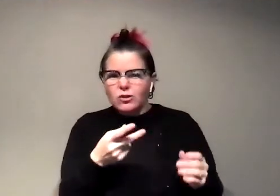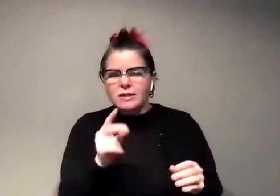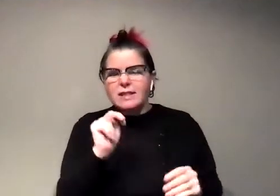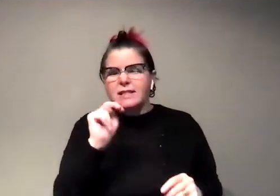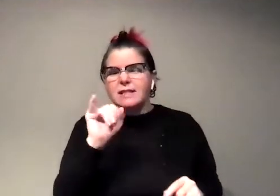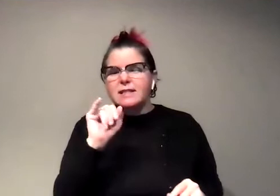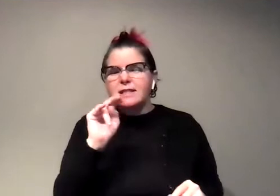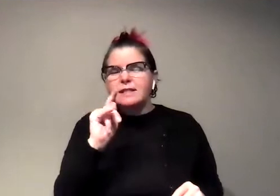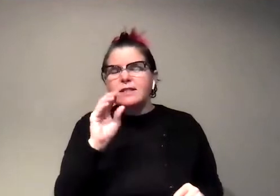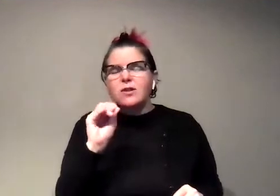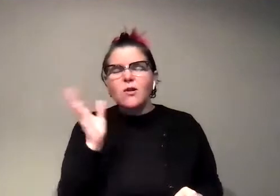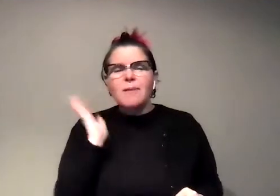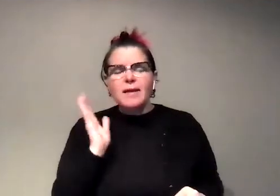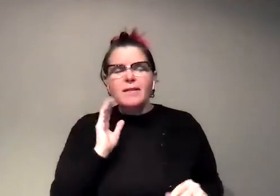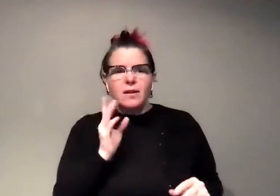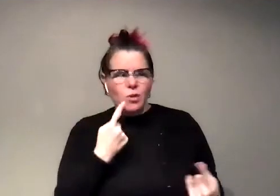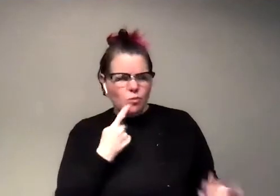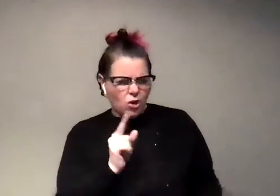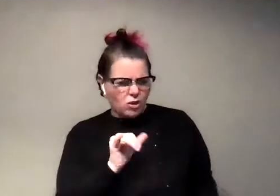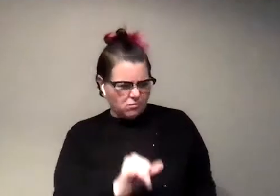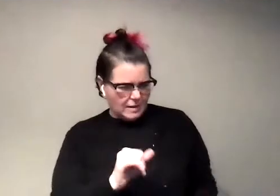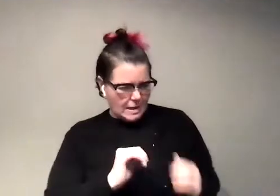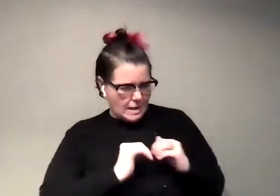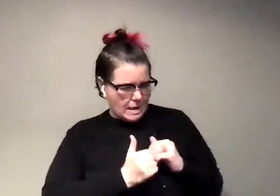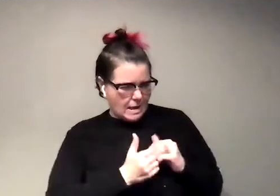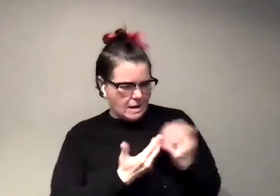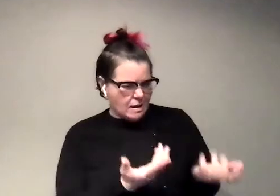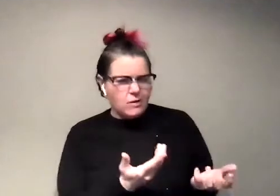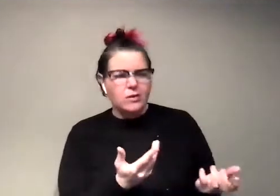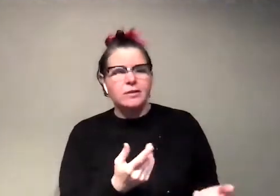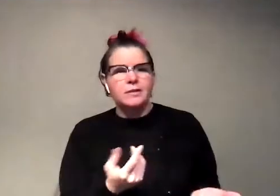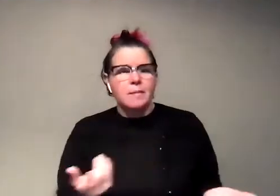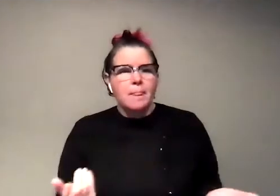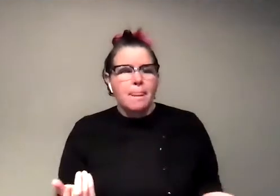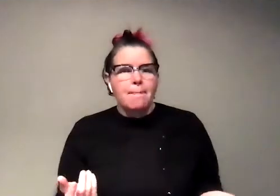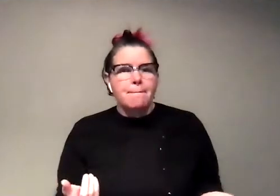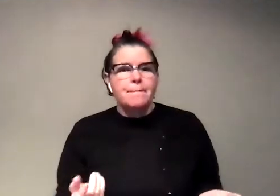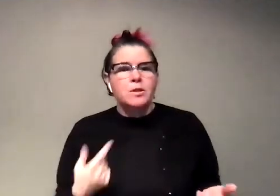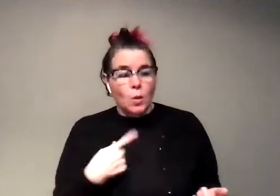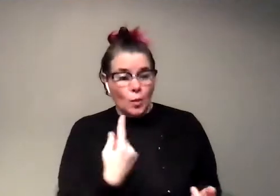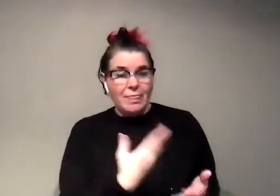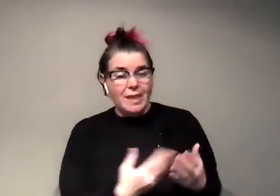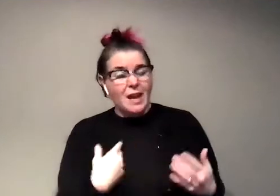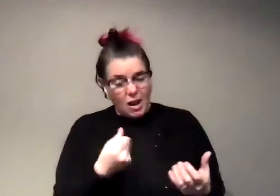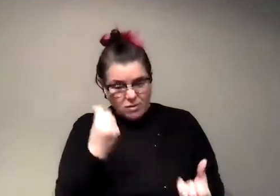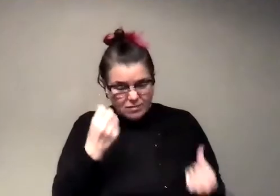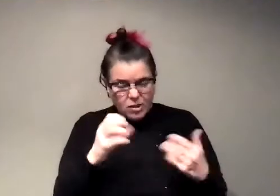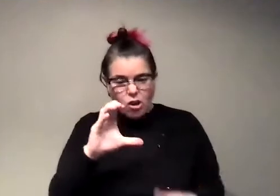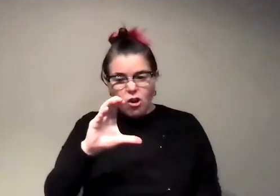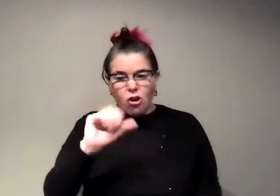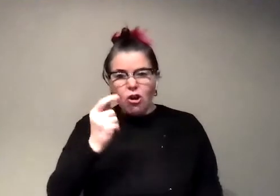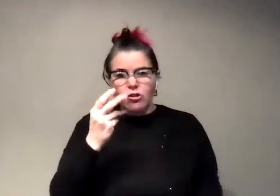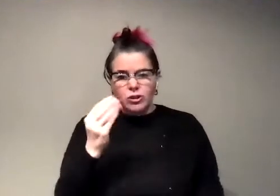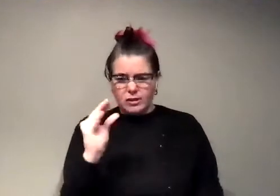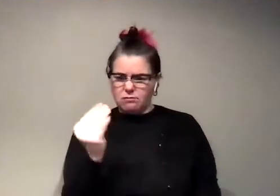work. So one of those things that I tried to take apart was cartridges. I wanted to see how they worked.